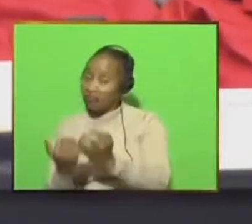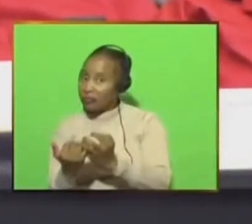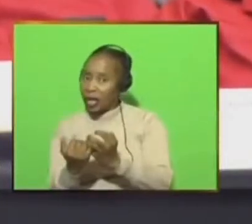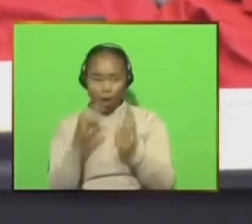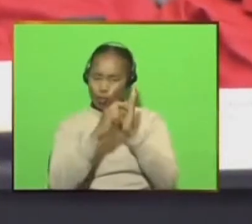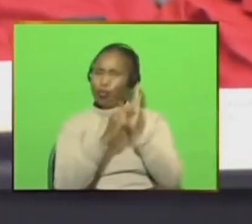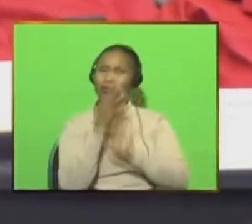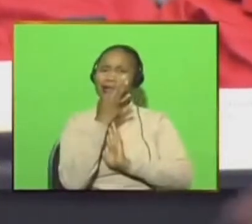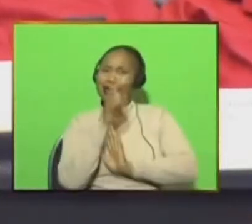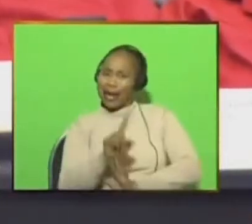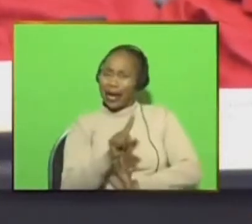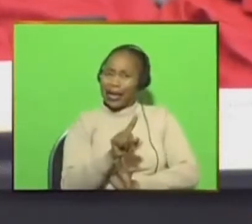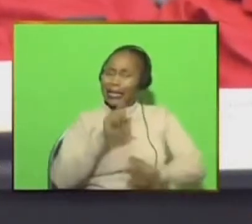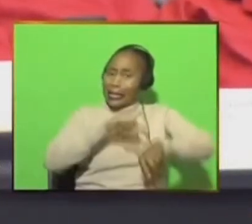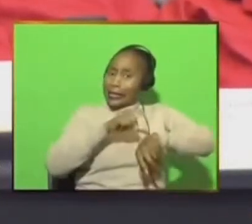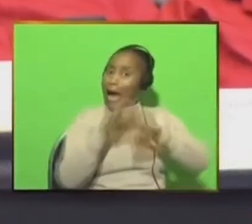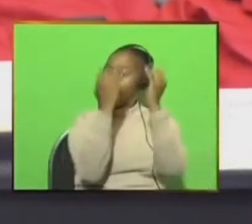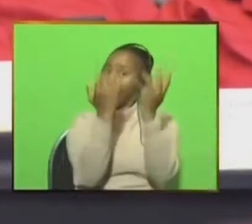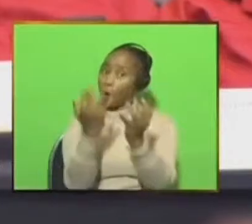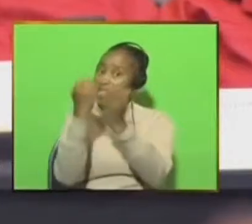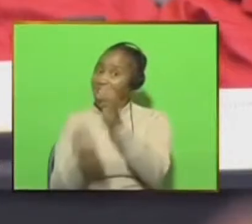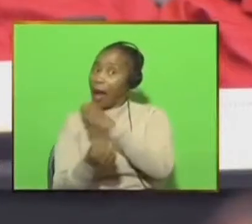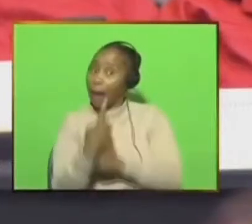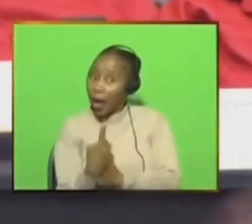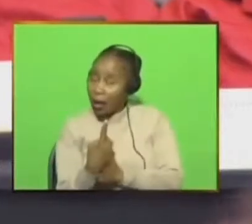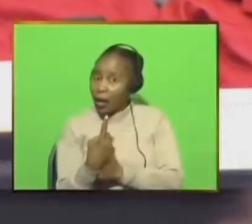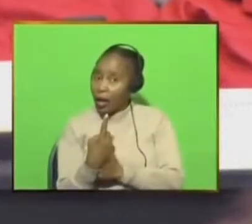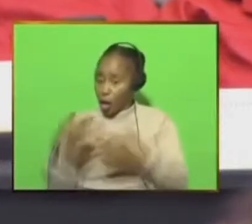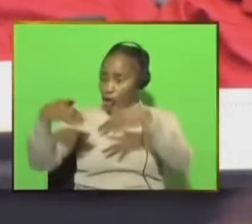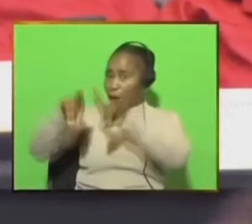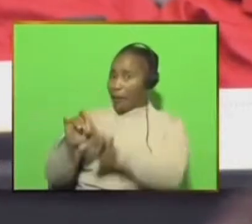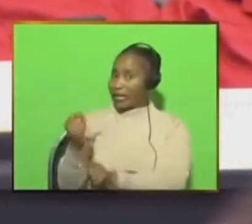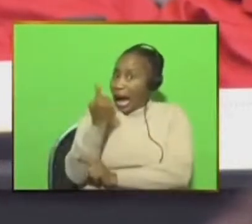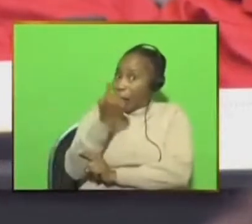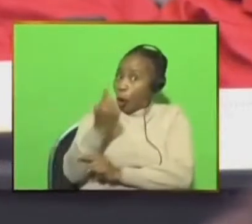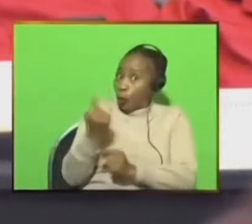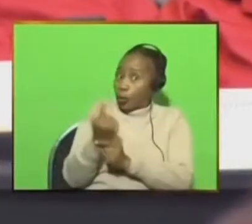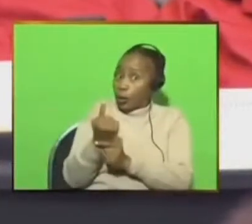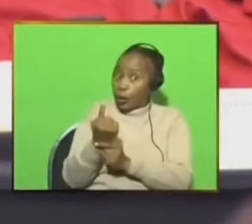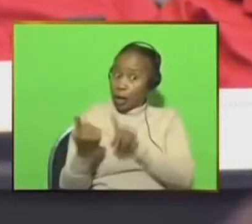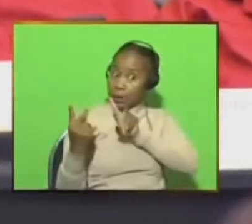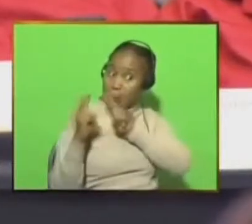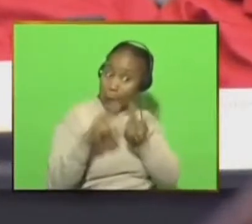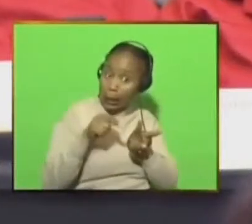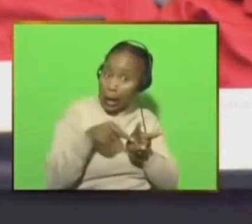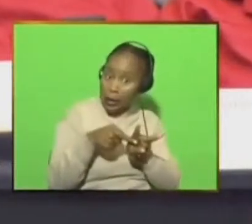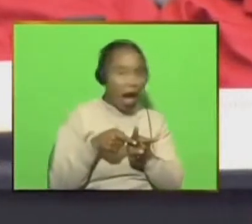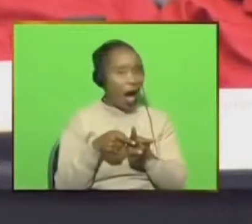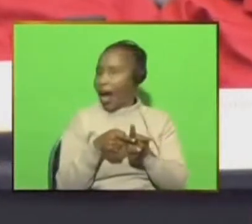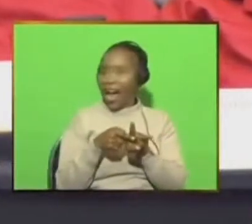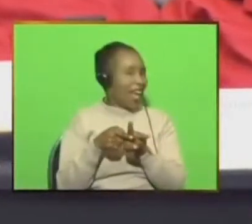that when the counting happens, the presiding officer must be alone without any observation. It doesn't happen anywhere under a